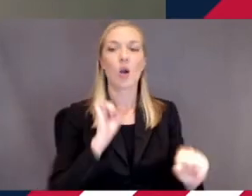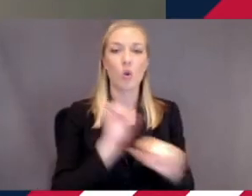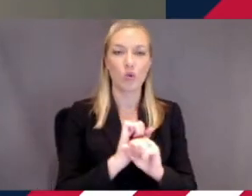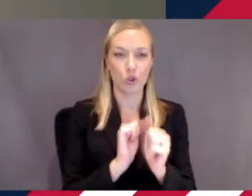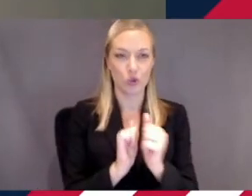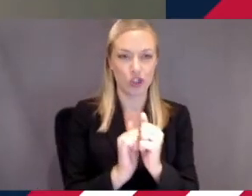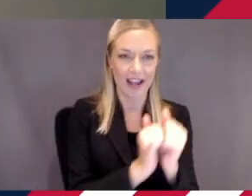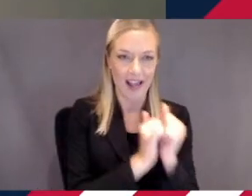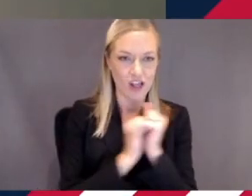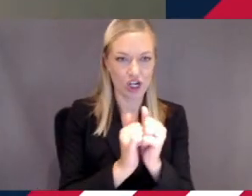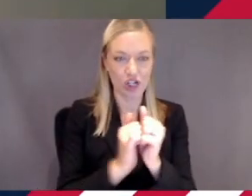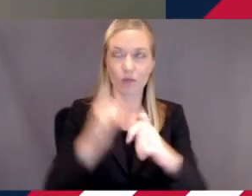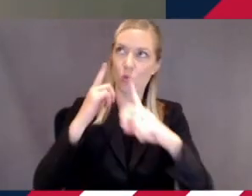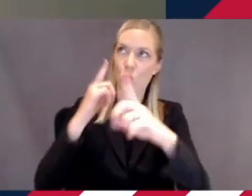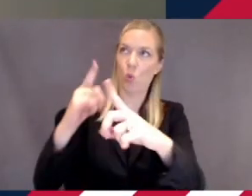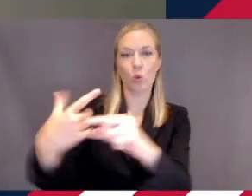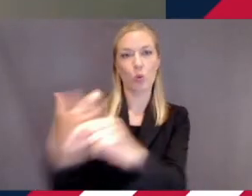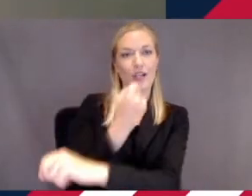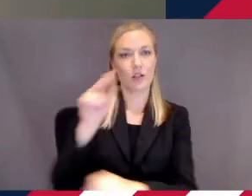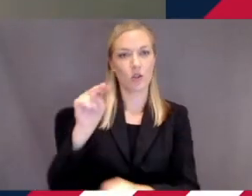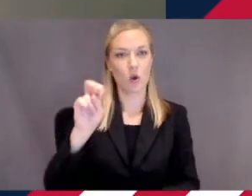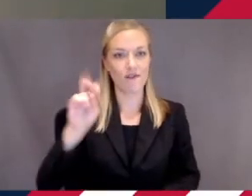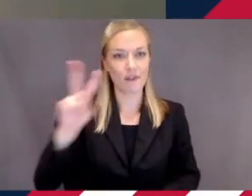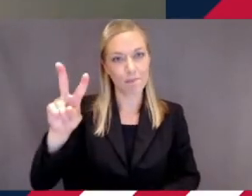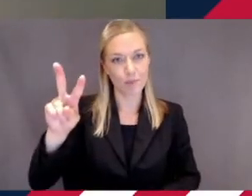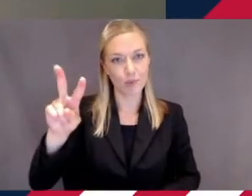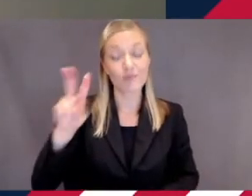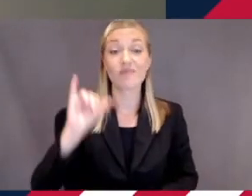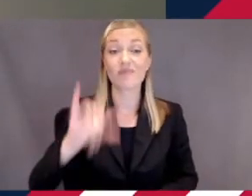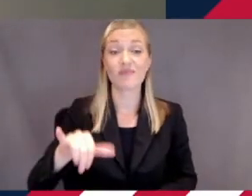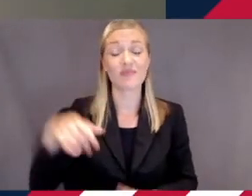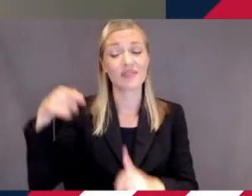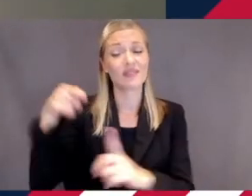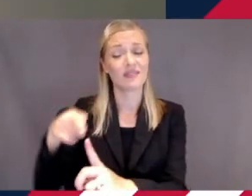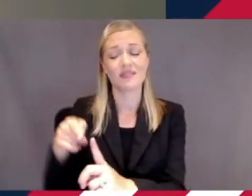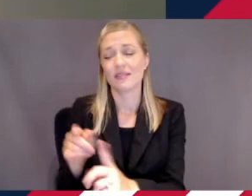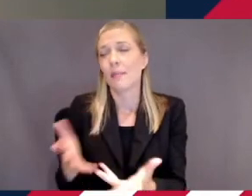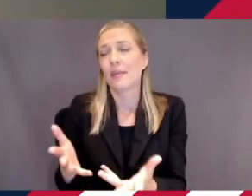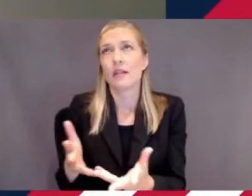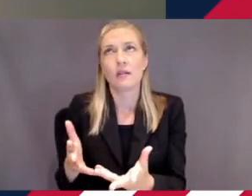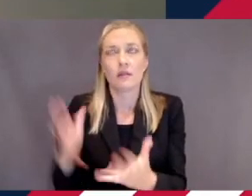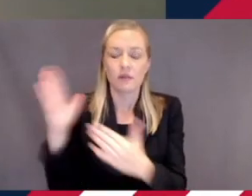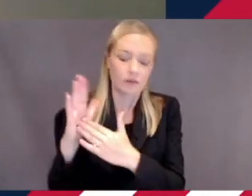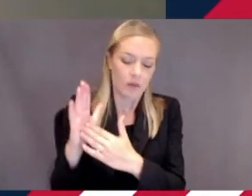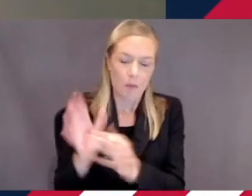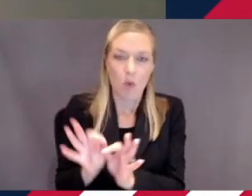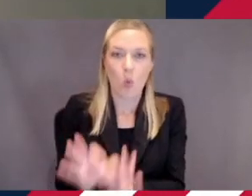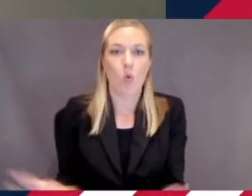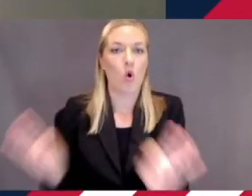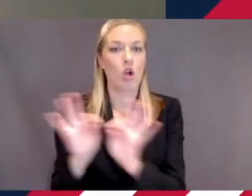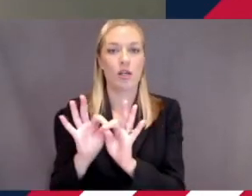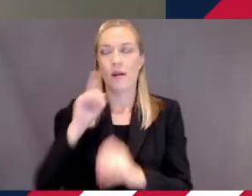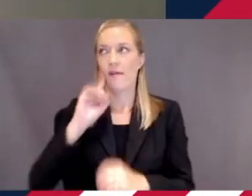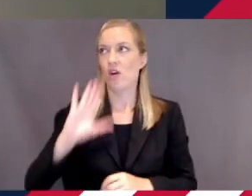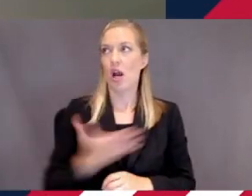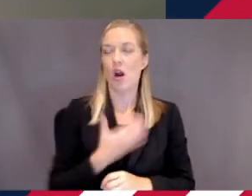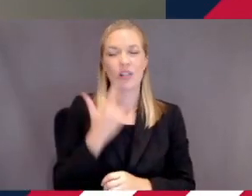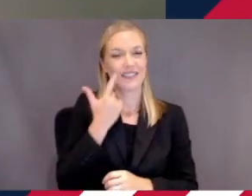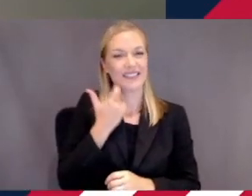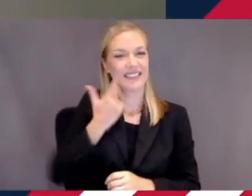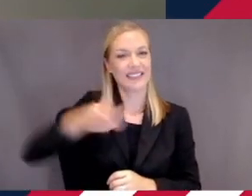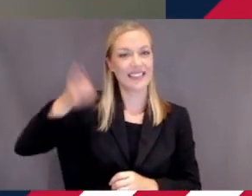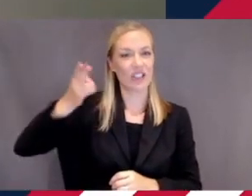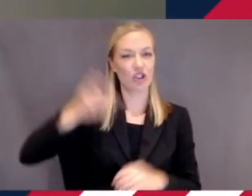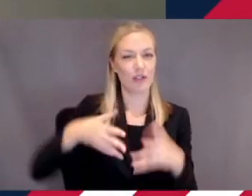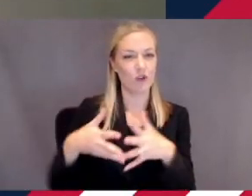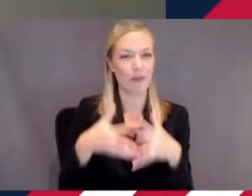that genuinely is the most important in modern American history. The resolution praises the efforts